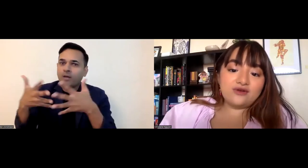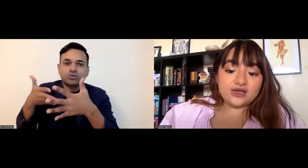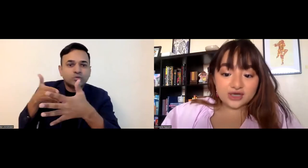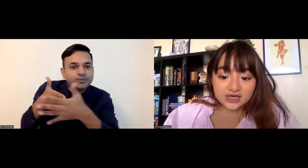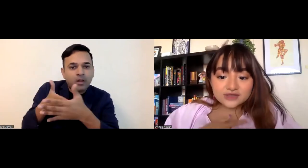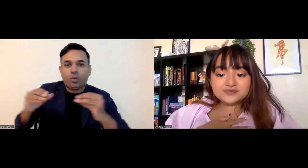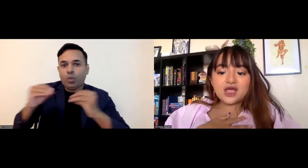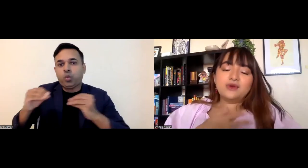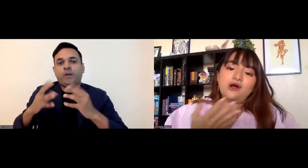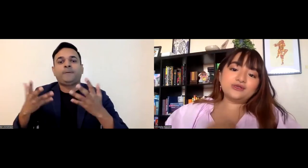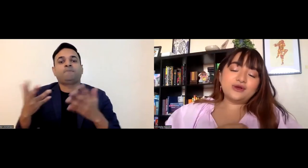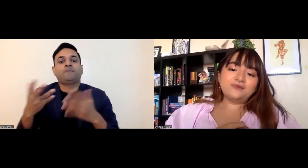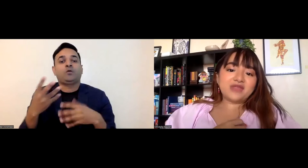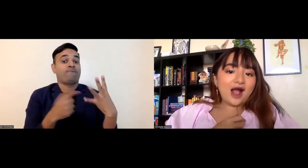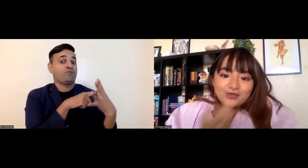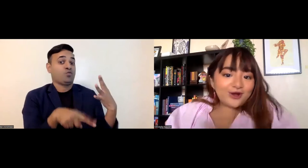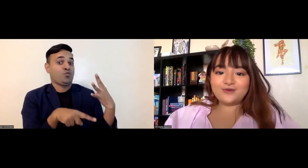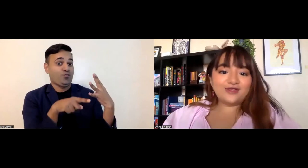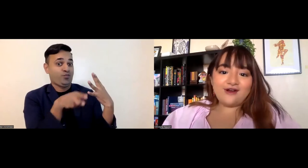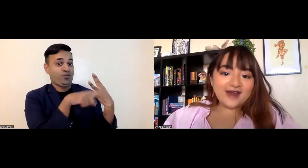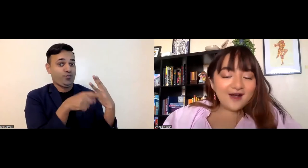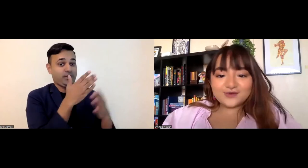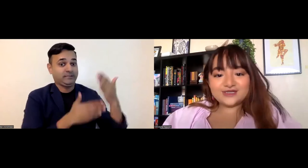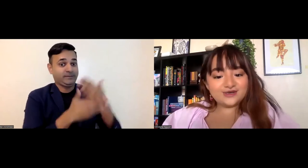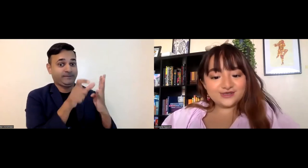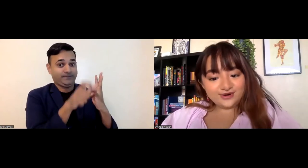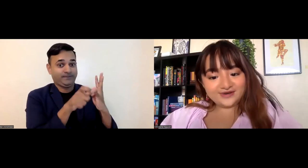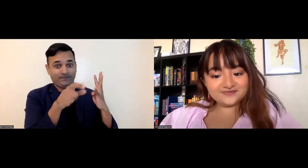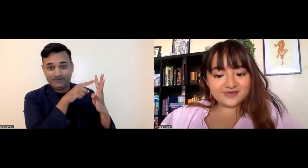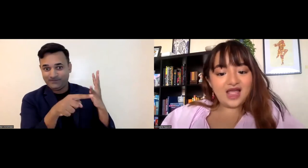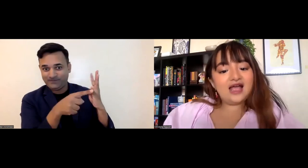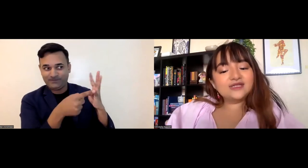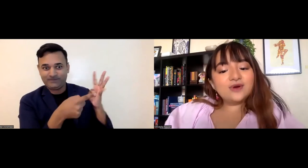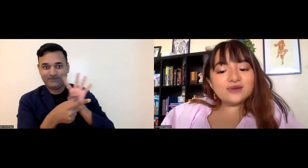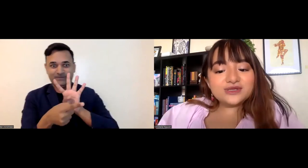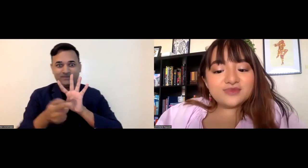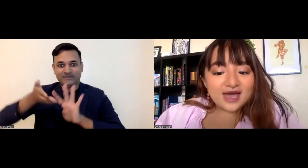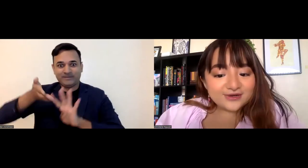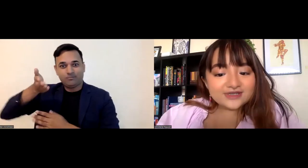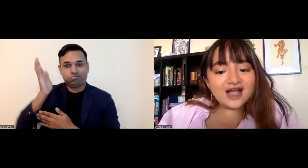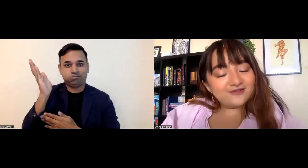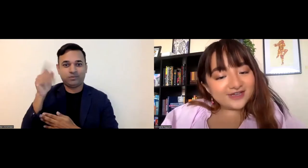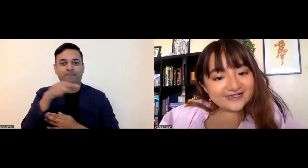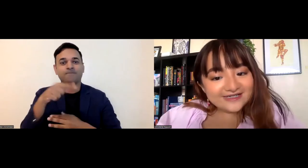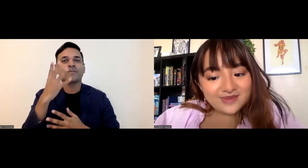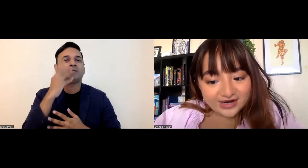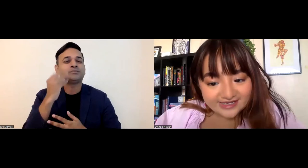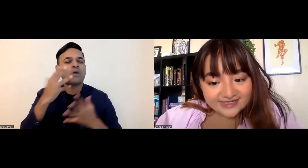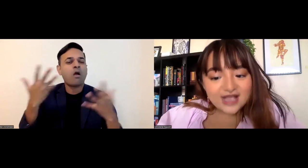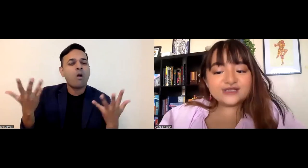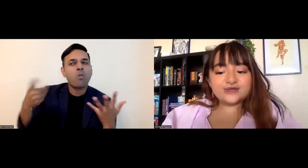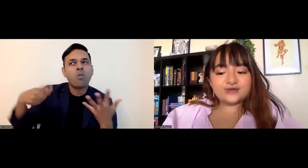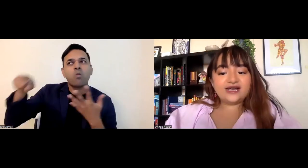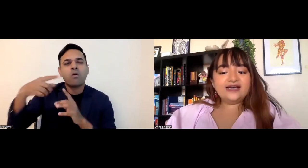the context of education, but also how they got where they are now and what's their story. Let's welcome to the panel Kavya,